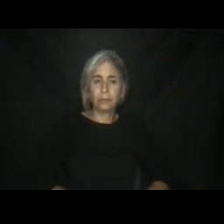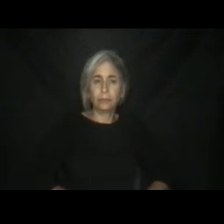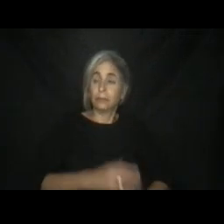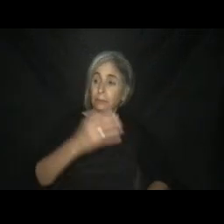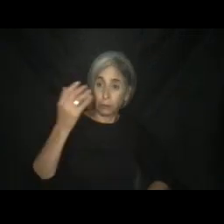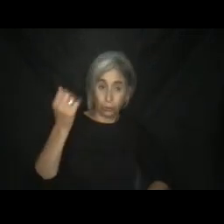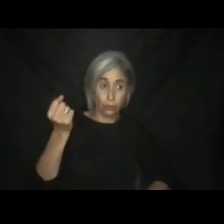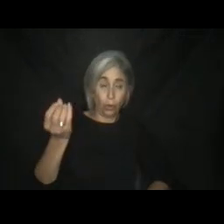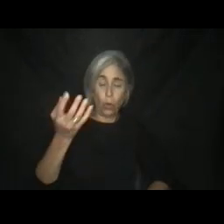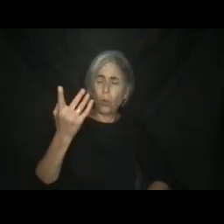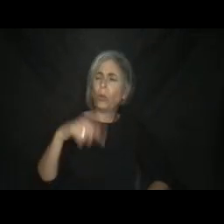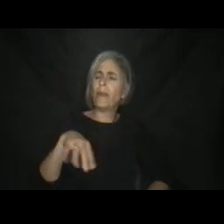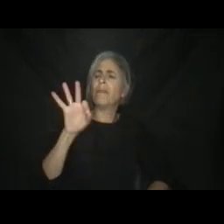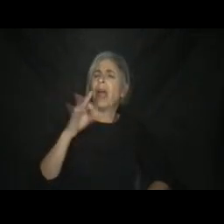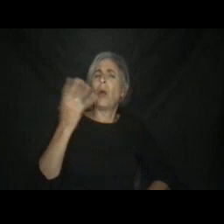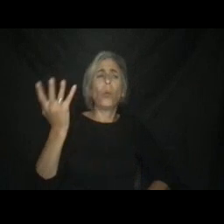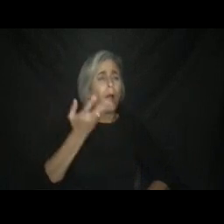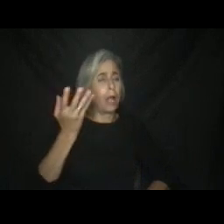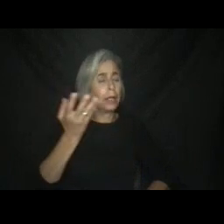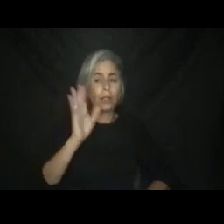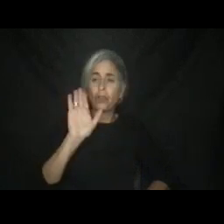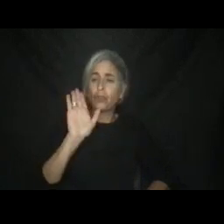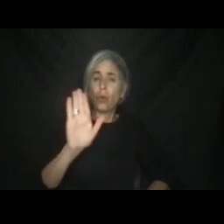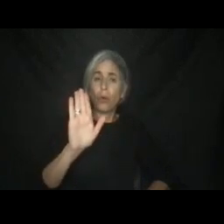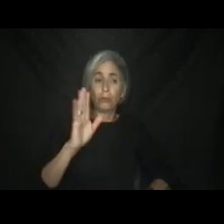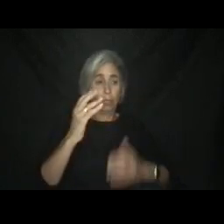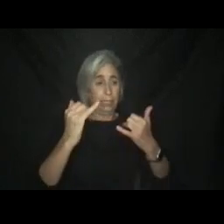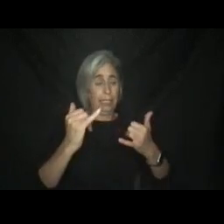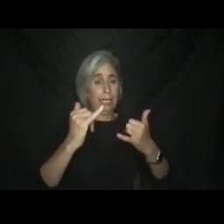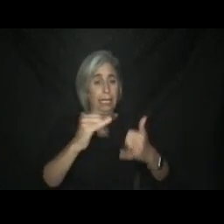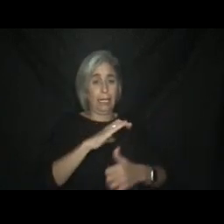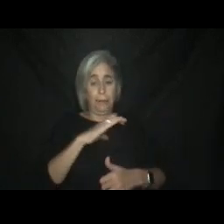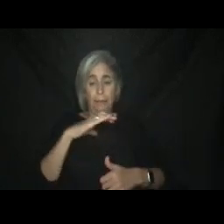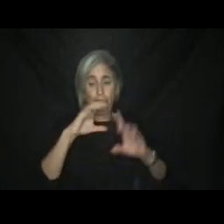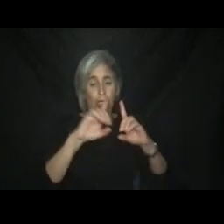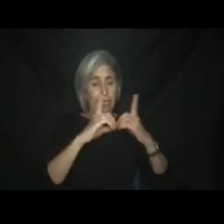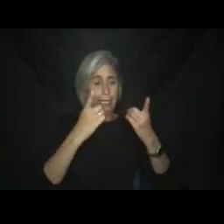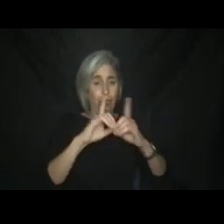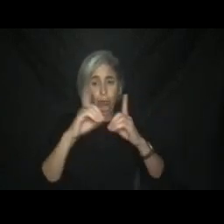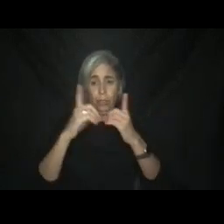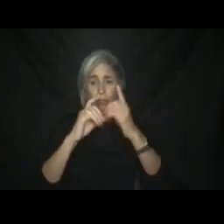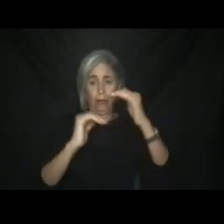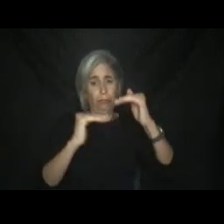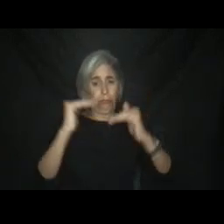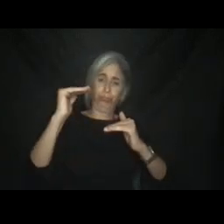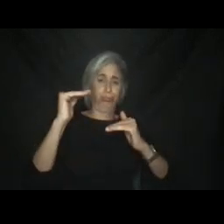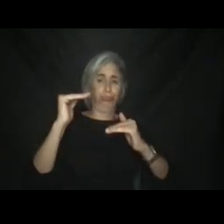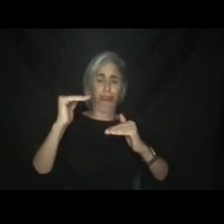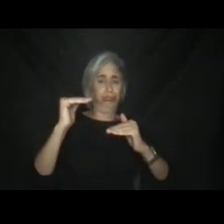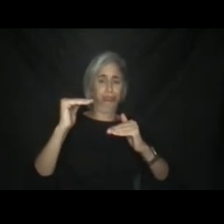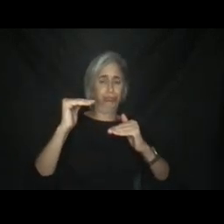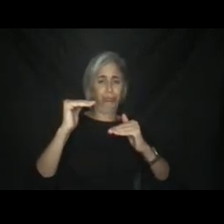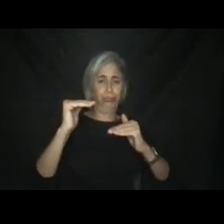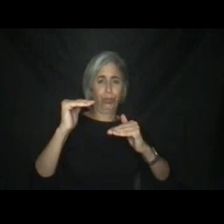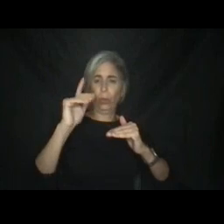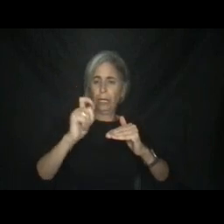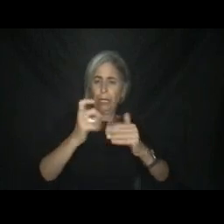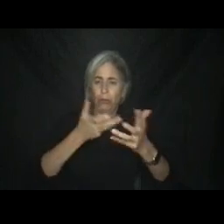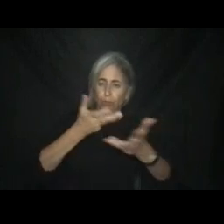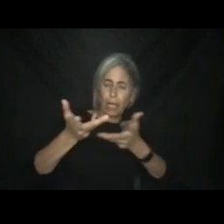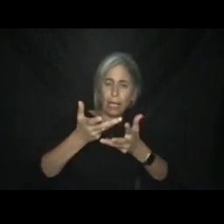So what we find is that your existing commission districts are unbalanced. So we need to engage